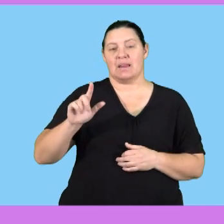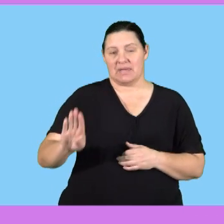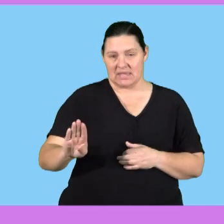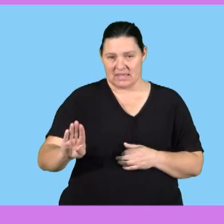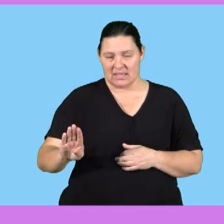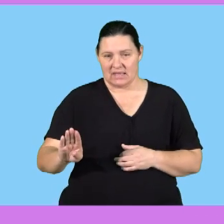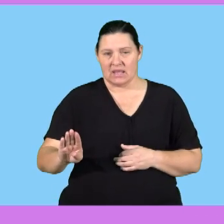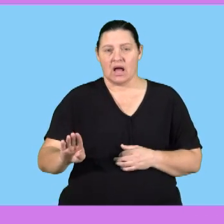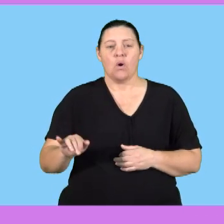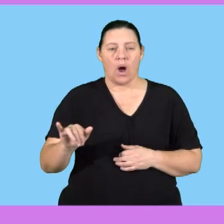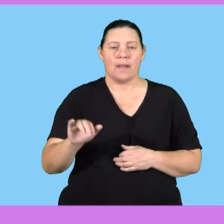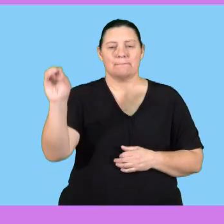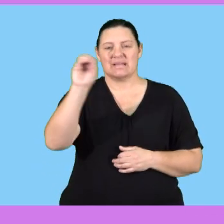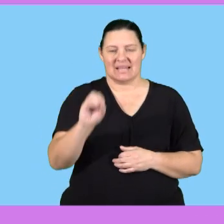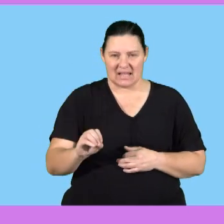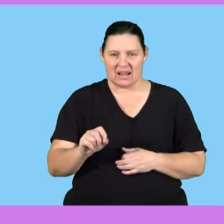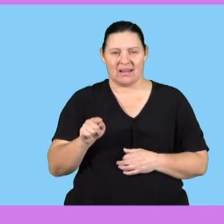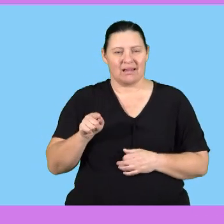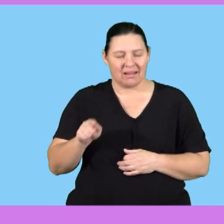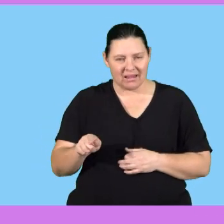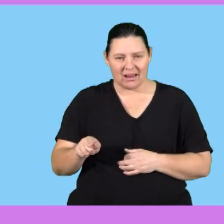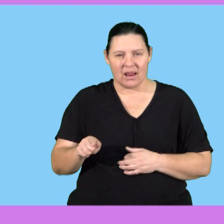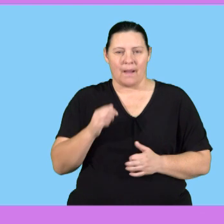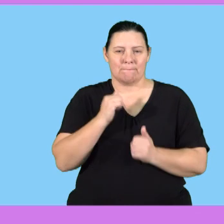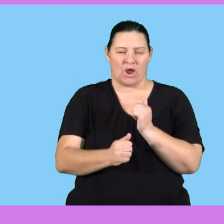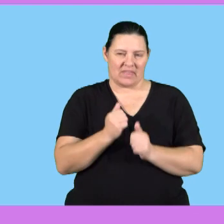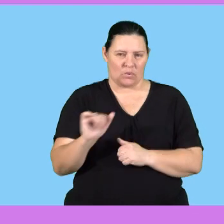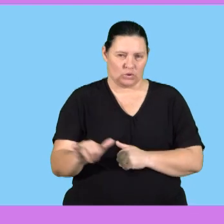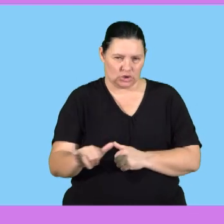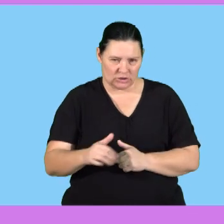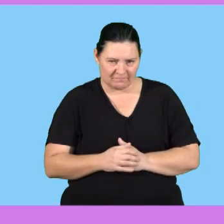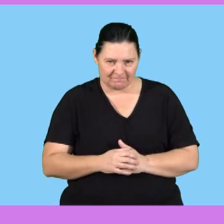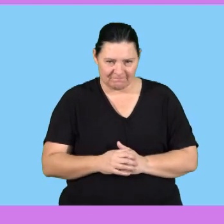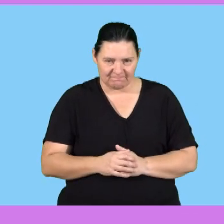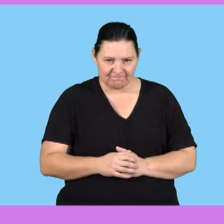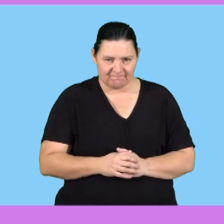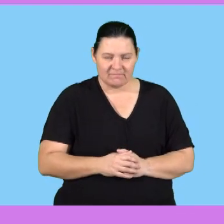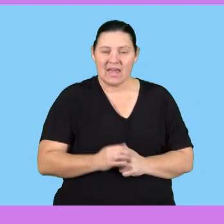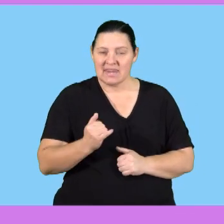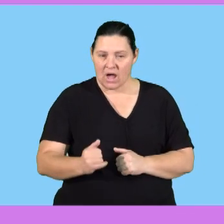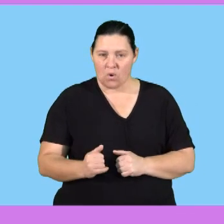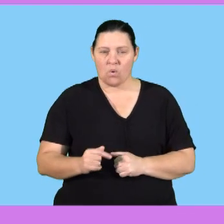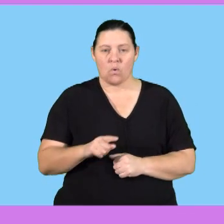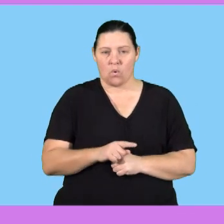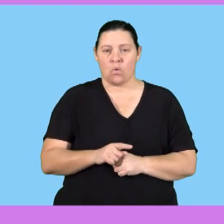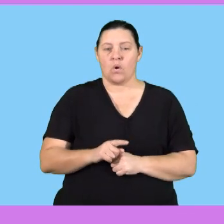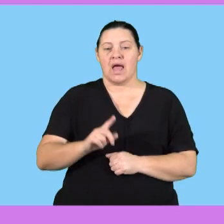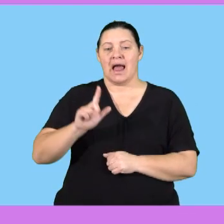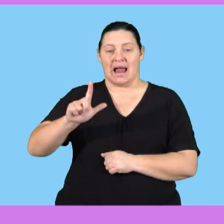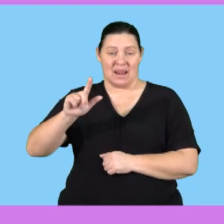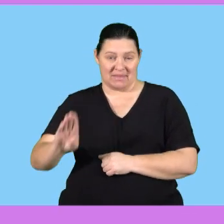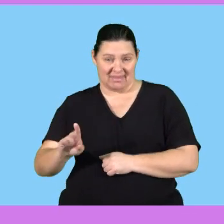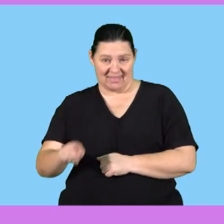pounds, lbs, right? In which mass percentile is his brother? Okay, important to note, this time